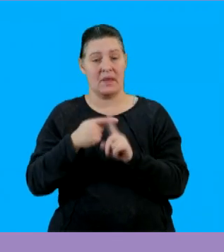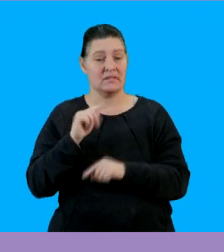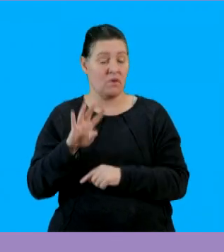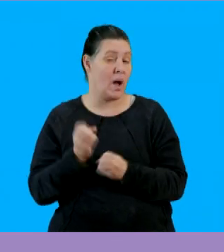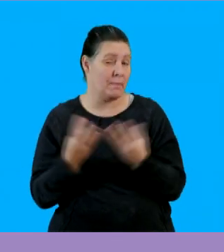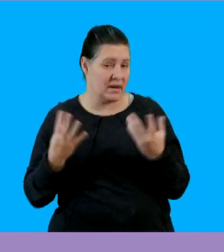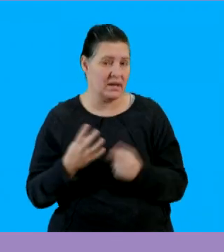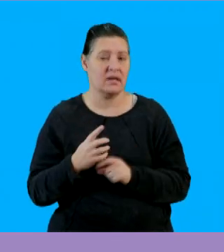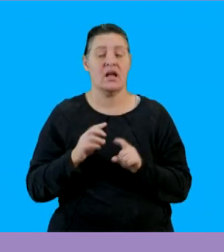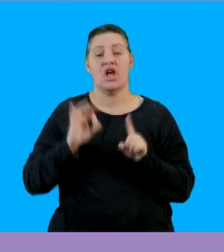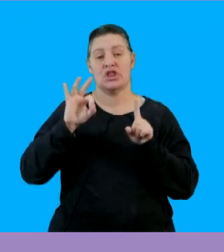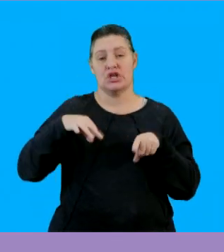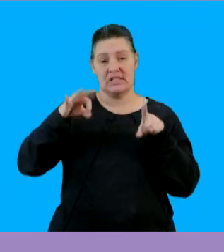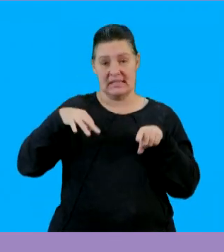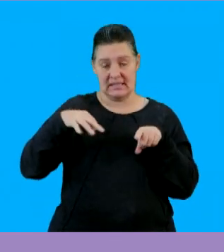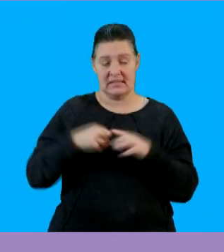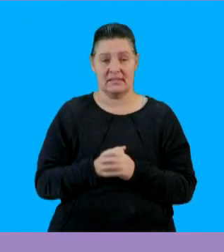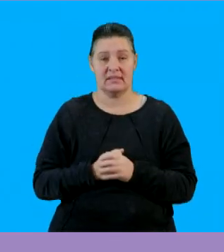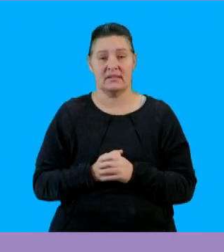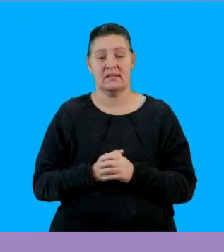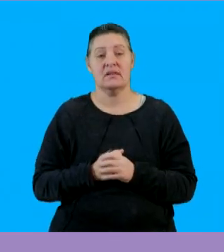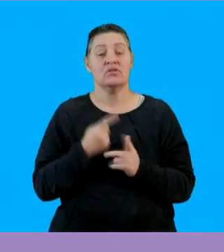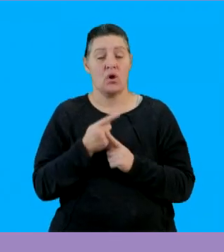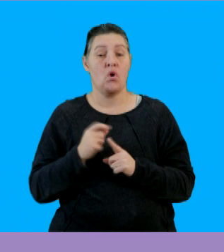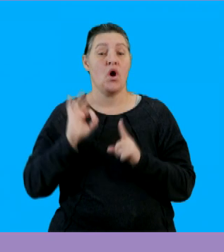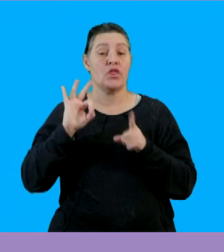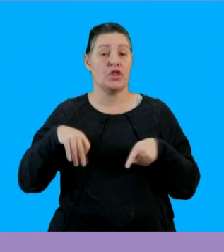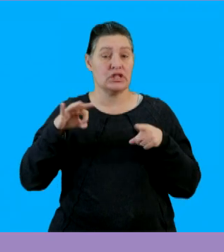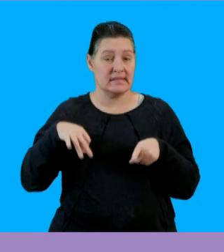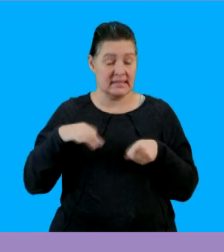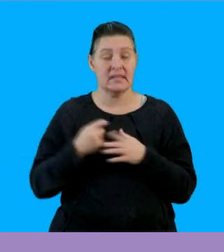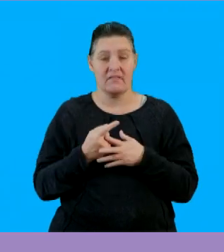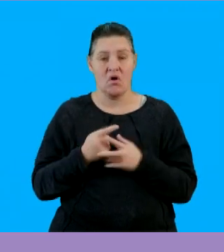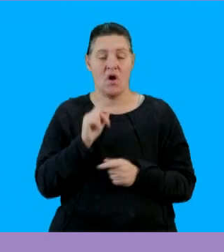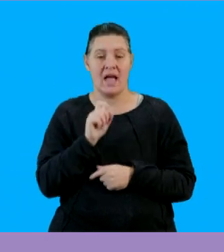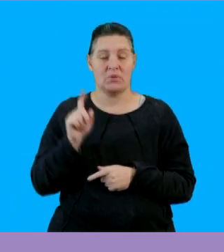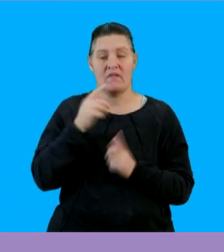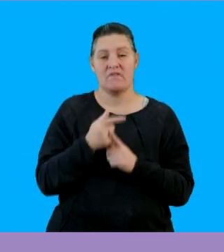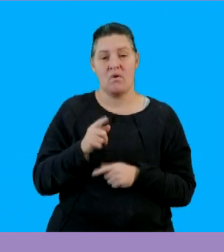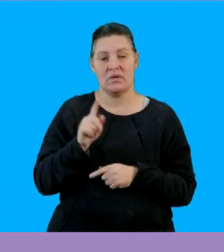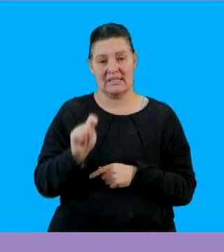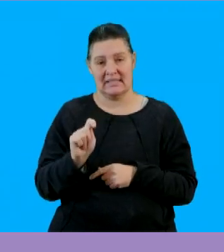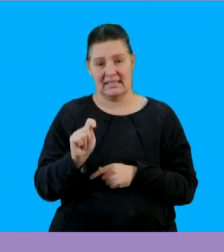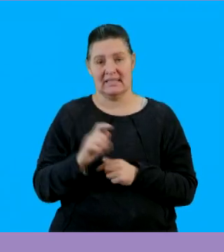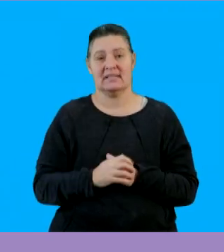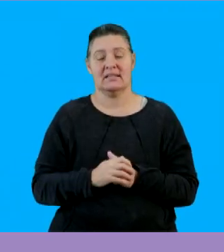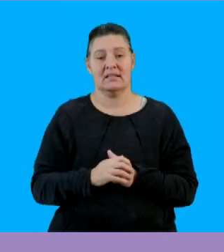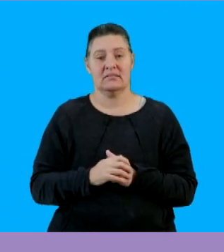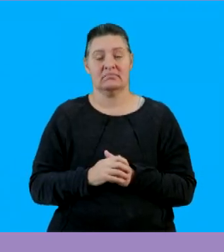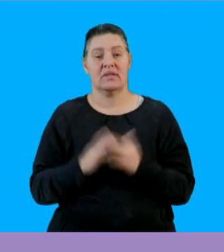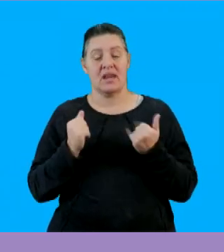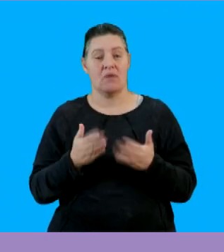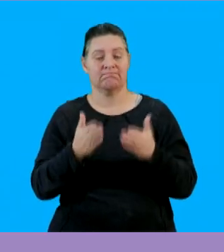exponents. So 9 plus 4 is 13. So that 13 is the exponent for